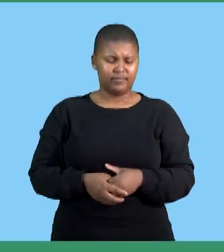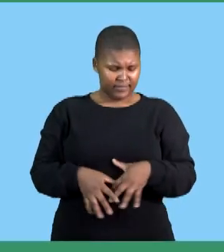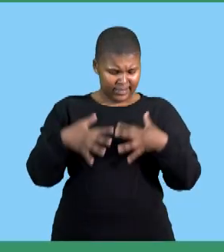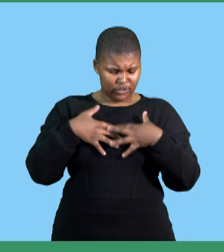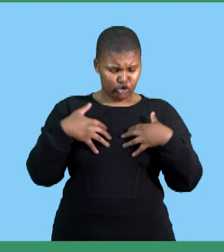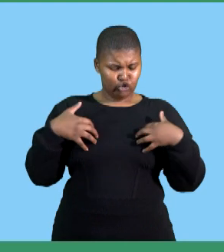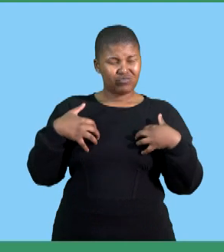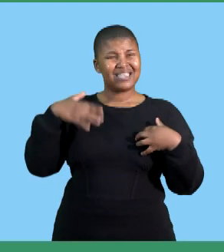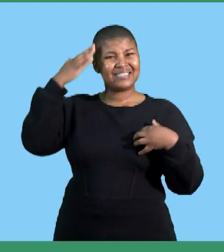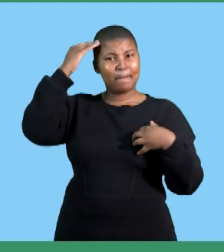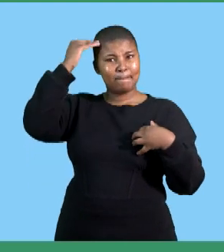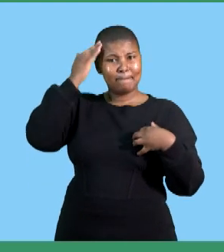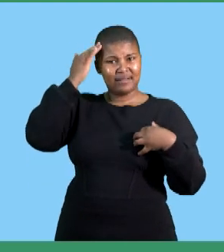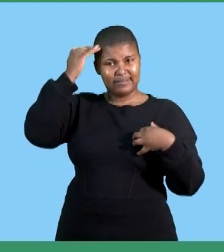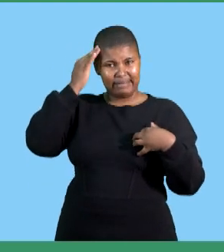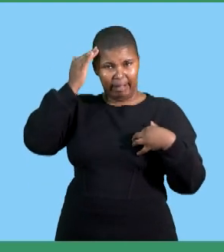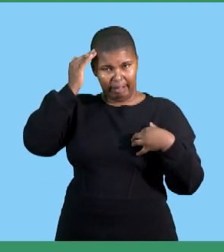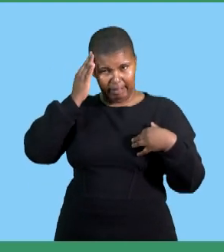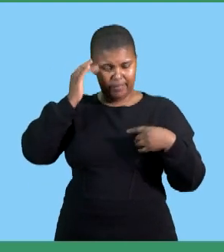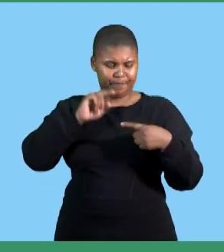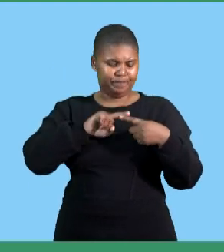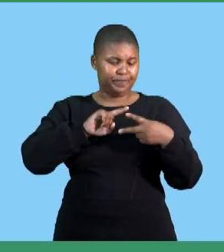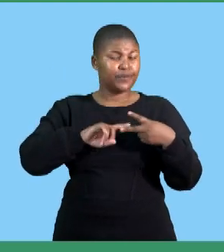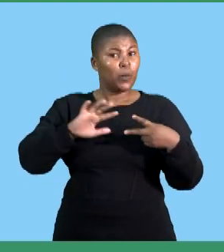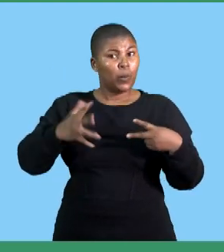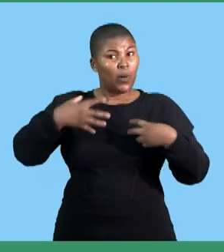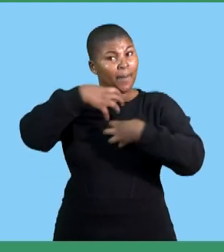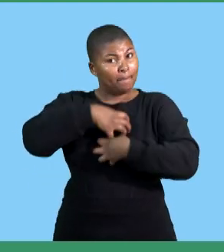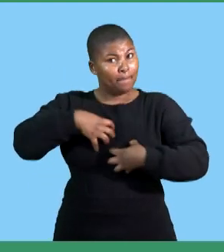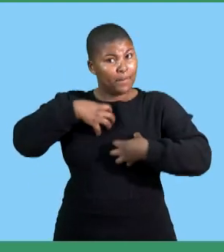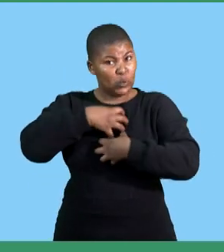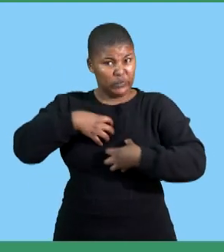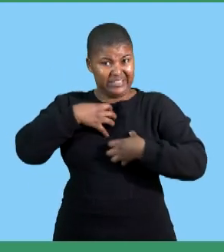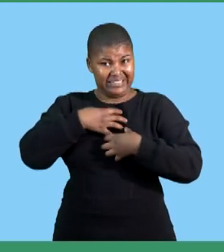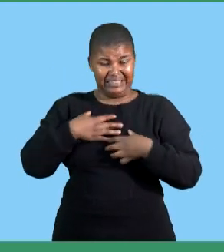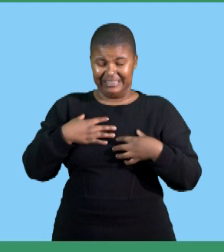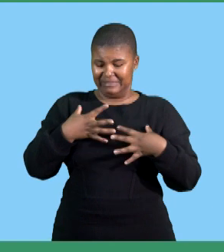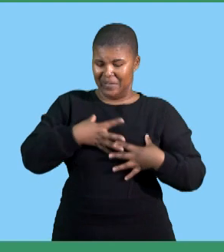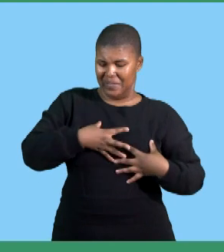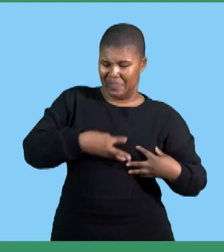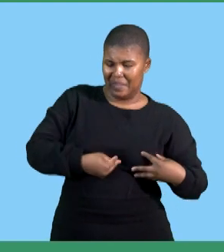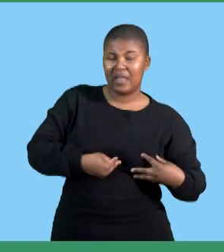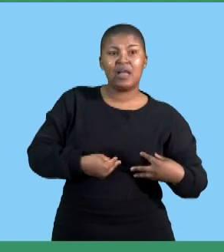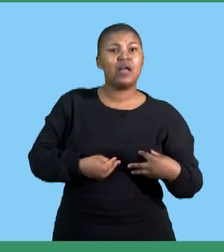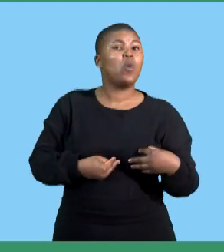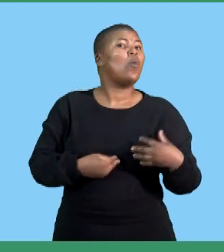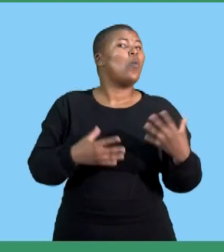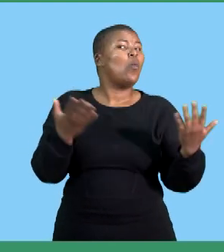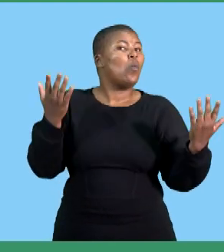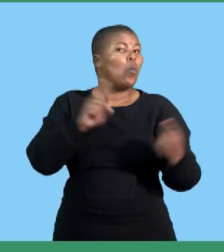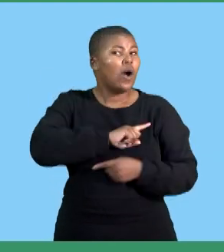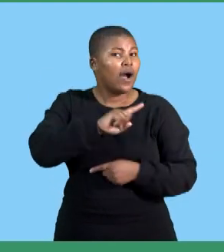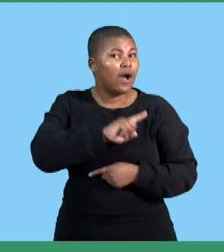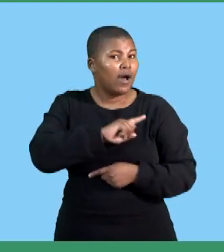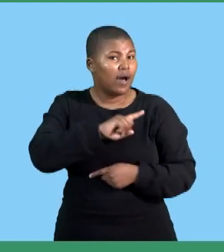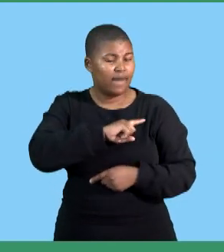defined as a mental state or an emotional strain that results from a